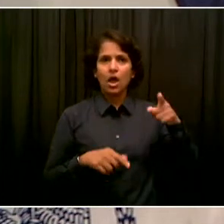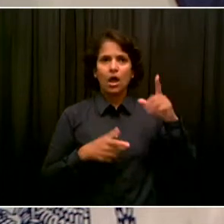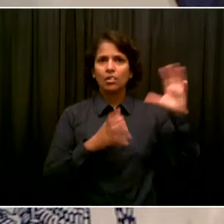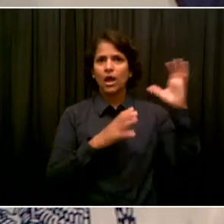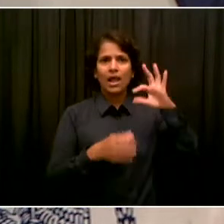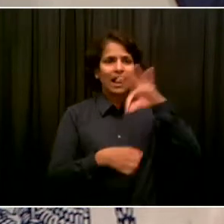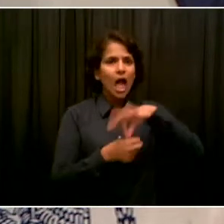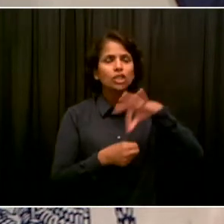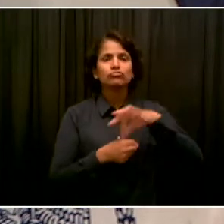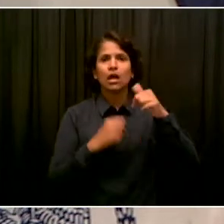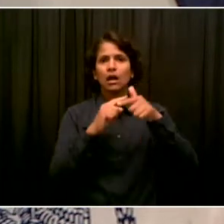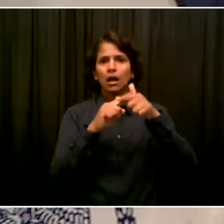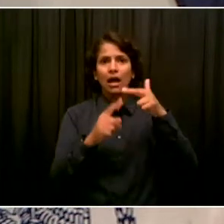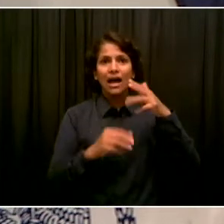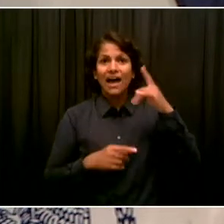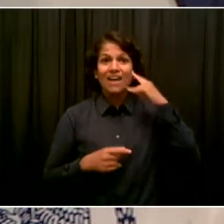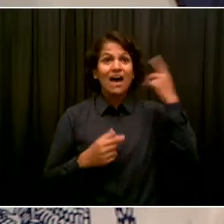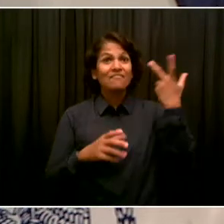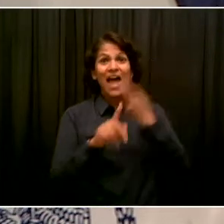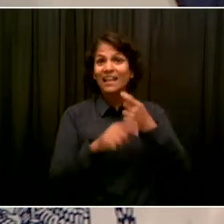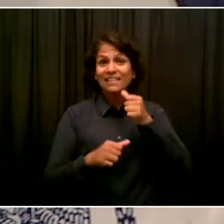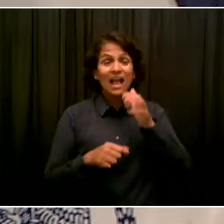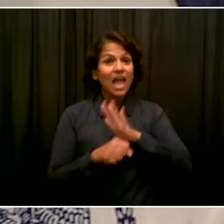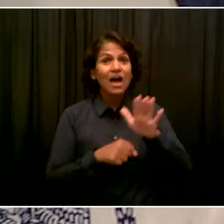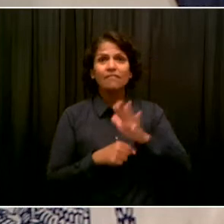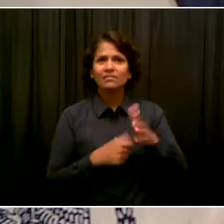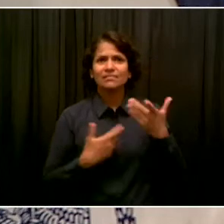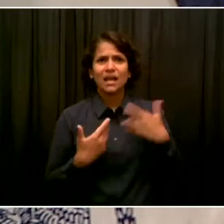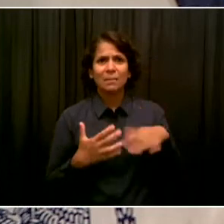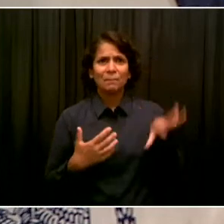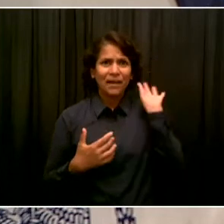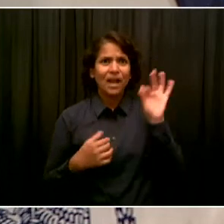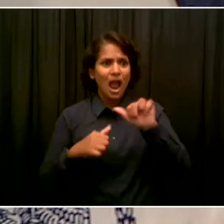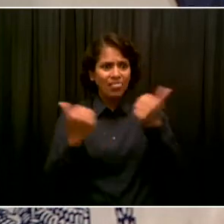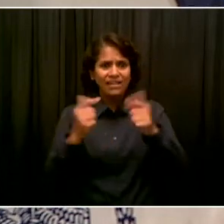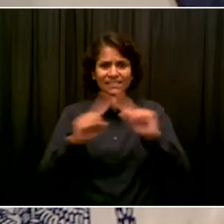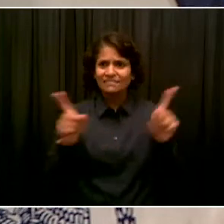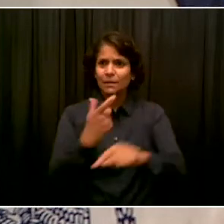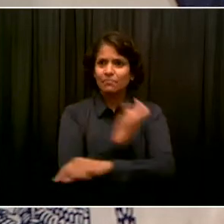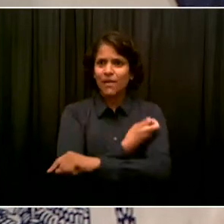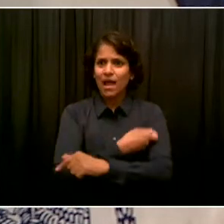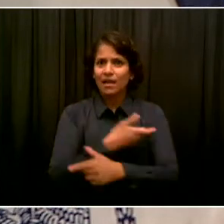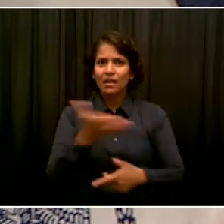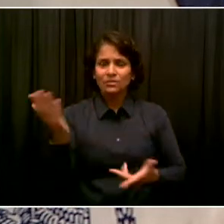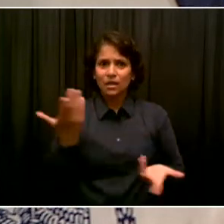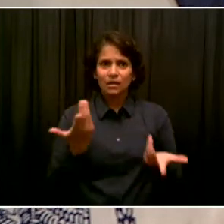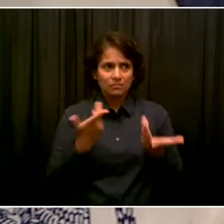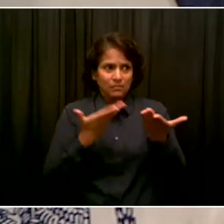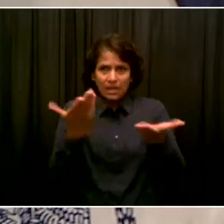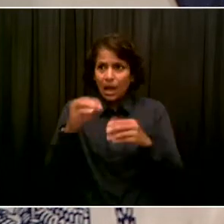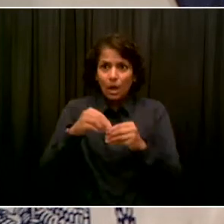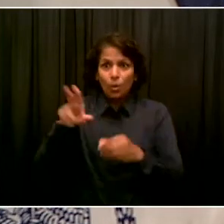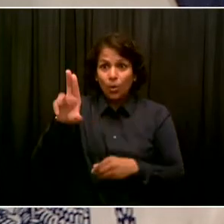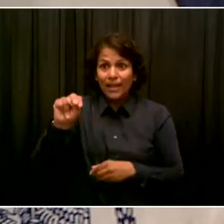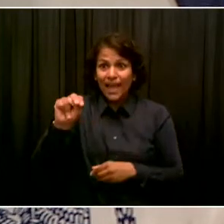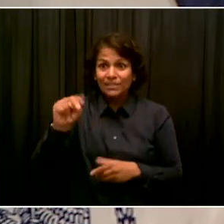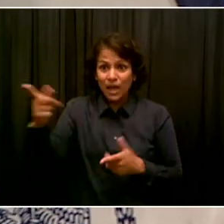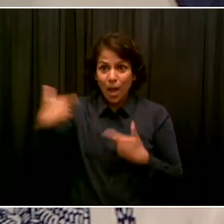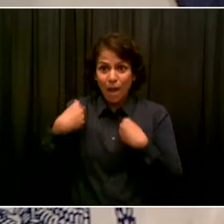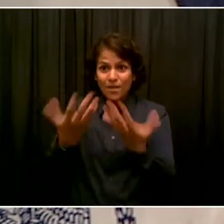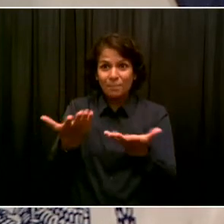should go and use one of the other vaccines, and that's what we're making available. I spoke to Secretary General Guterres 2 weeks